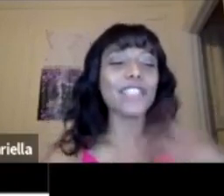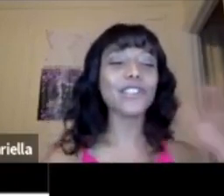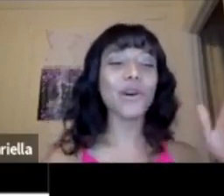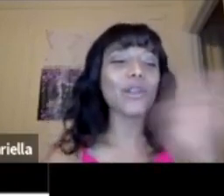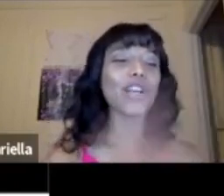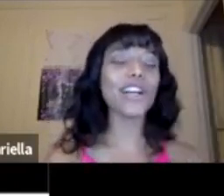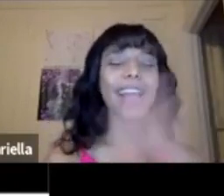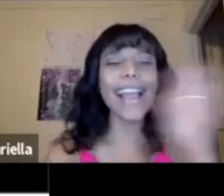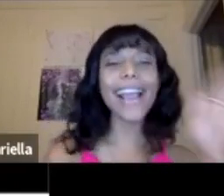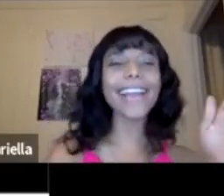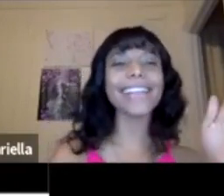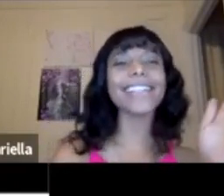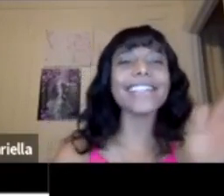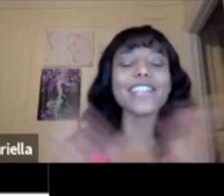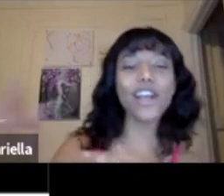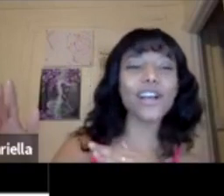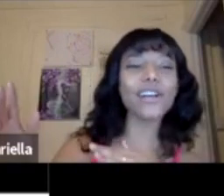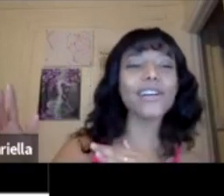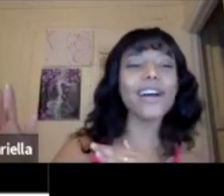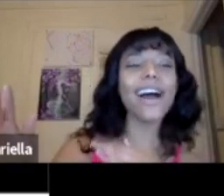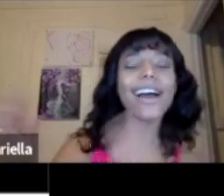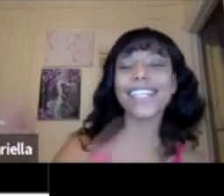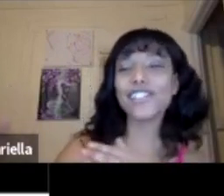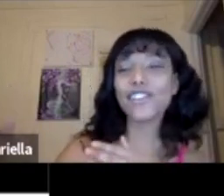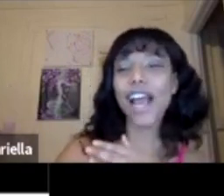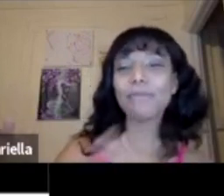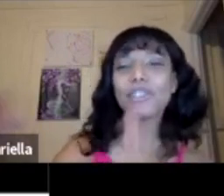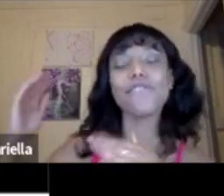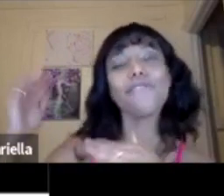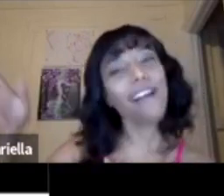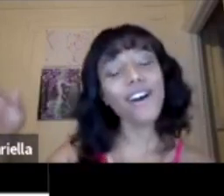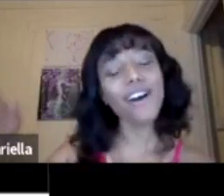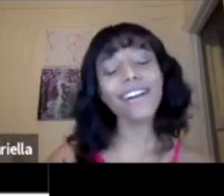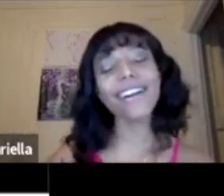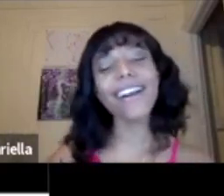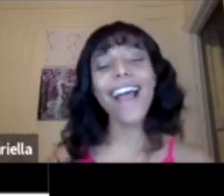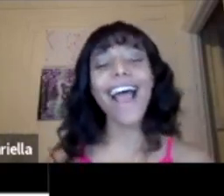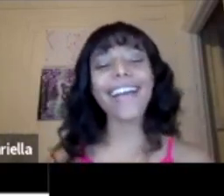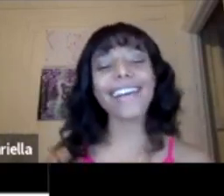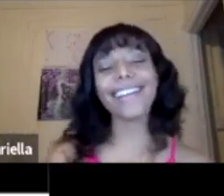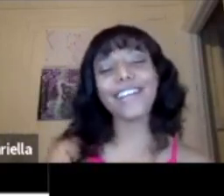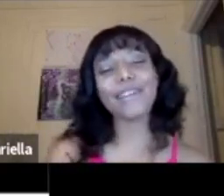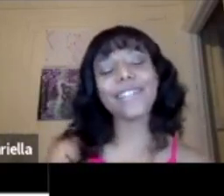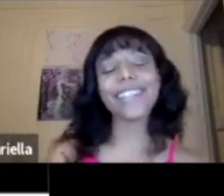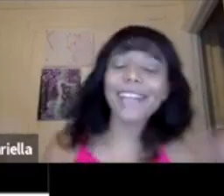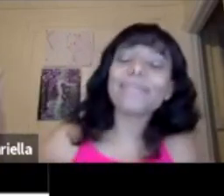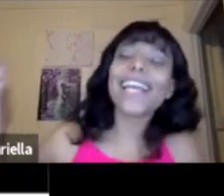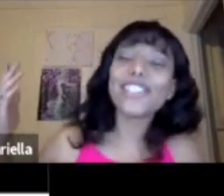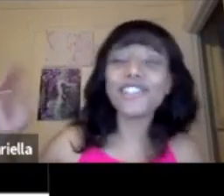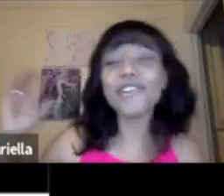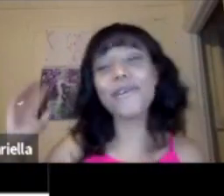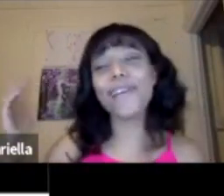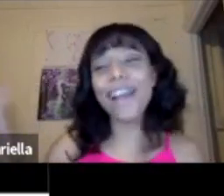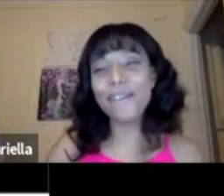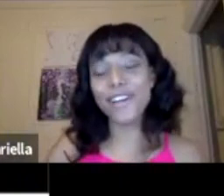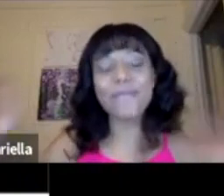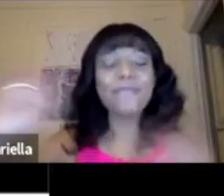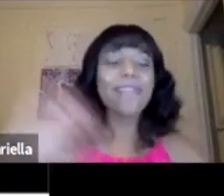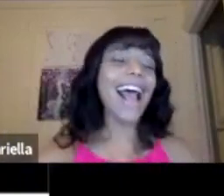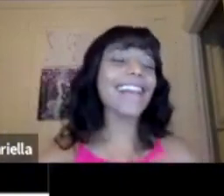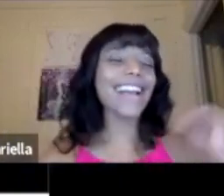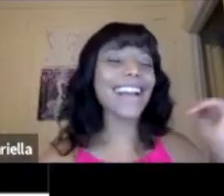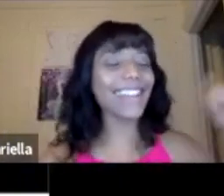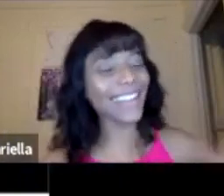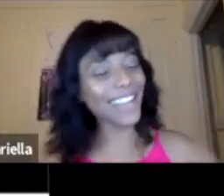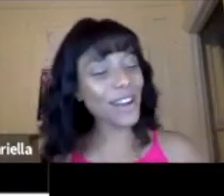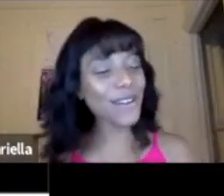friend told her, hey, there's this girl on Instagram, you should follow her. And Catarina was like, sure, whatever.